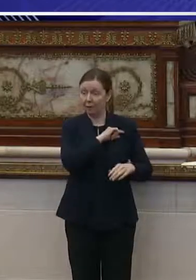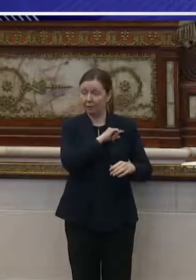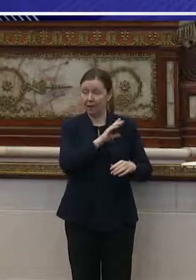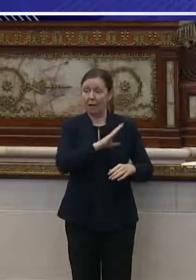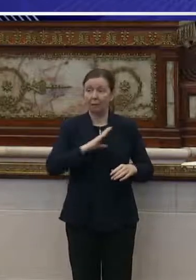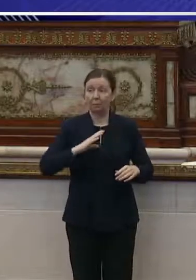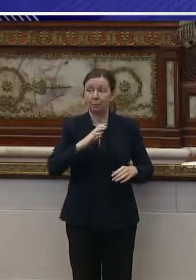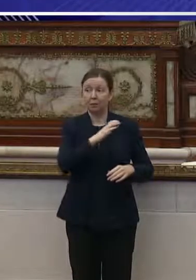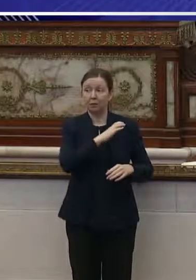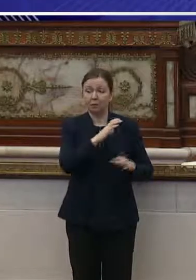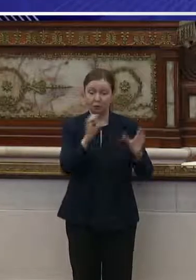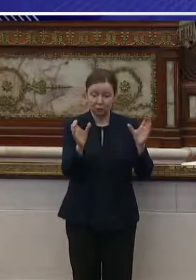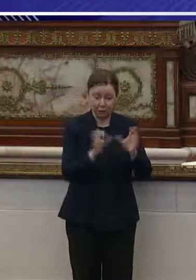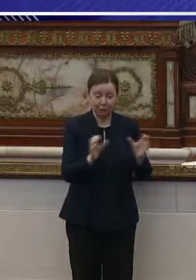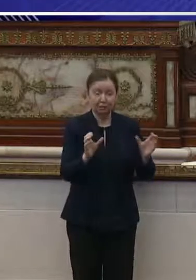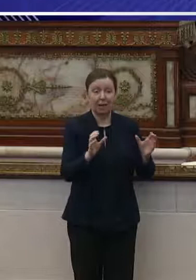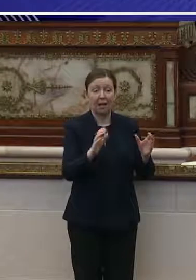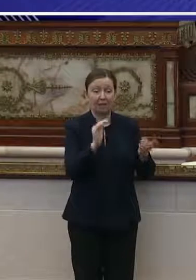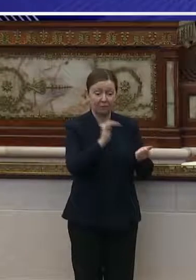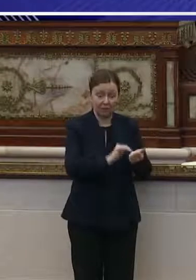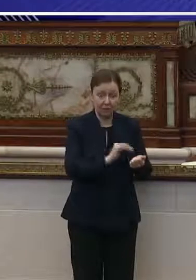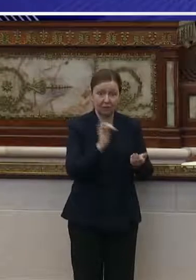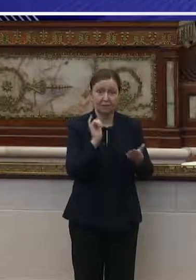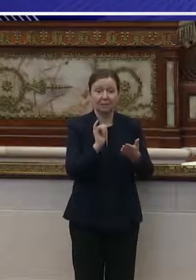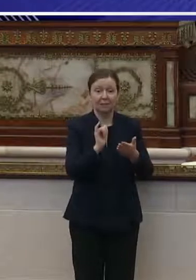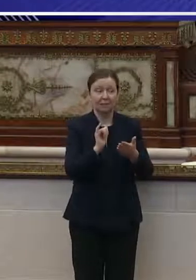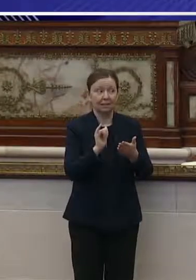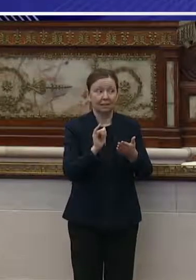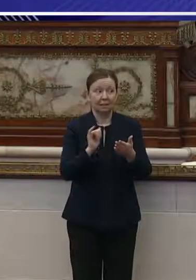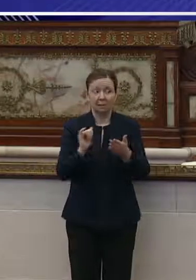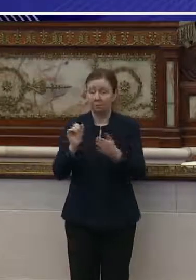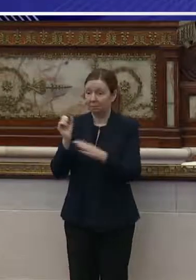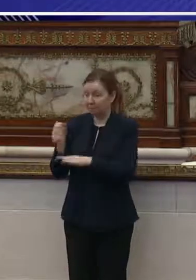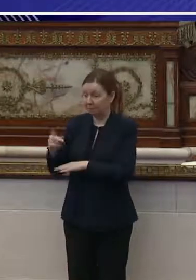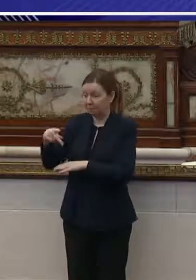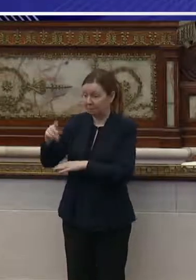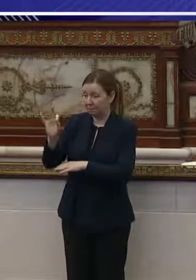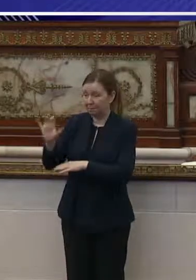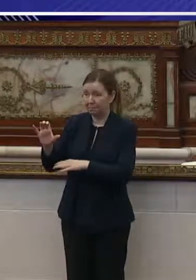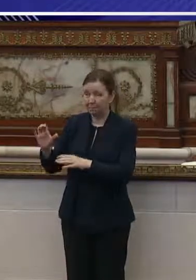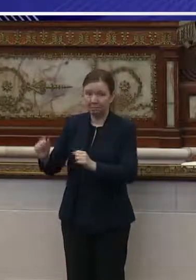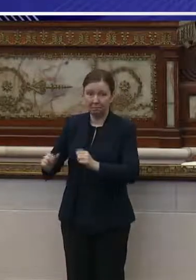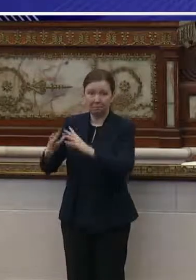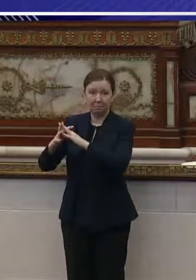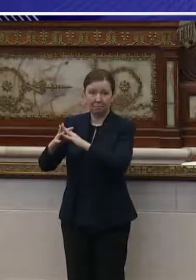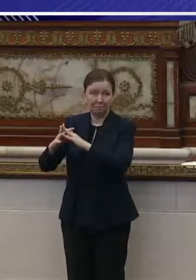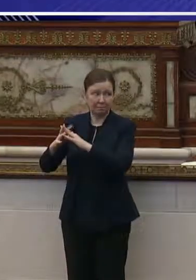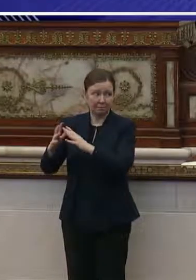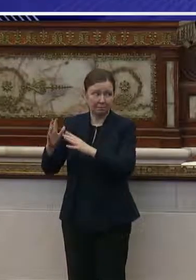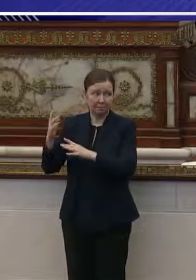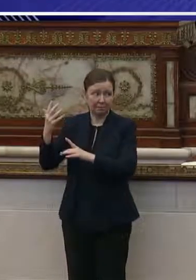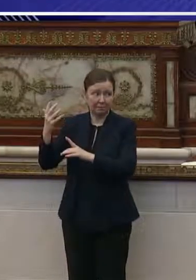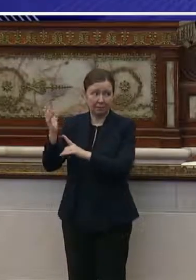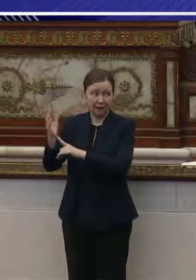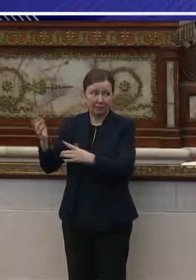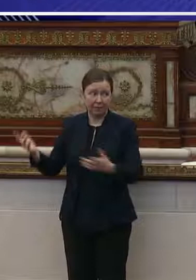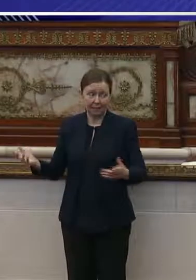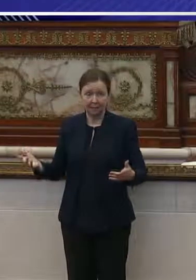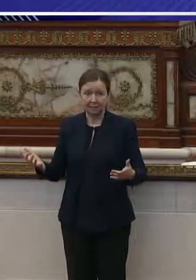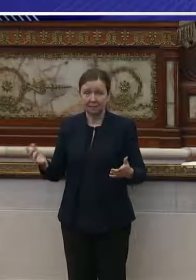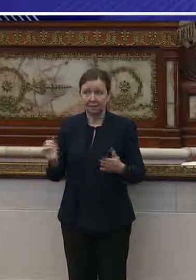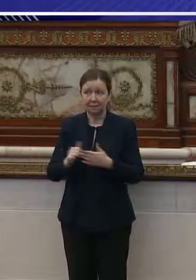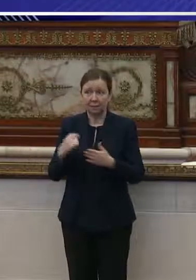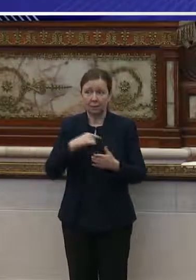group of physicians, that they work with Philly Fighting COVID, a group that had been around really, for all of about 5 minutes? That